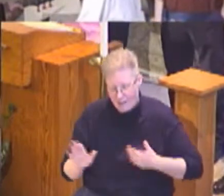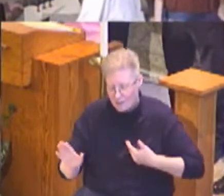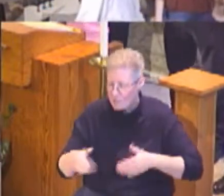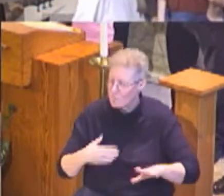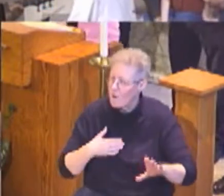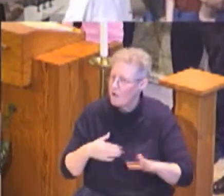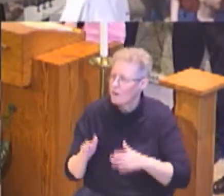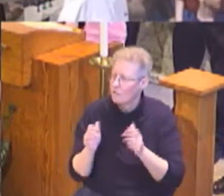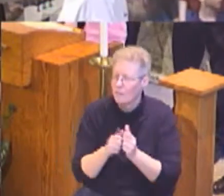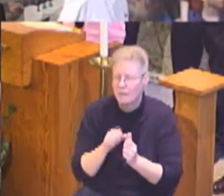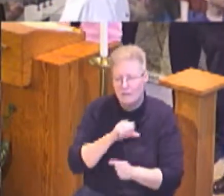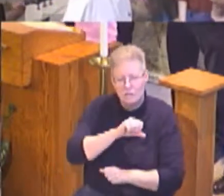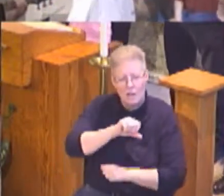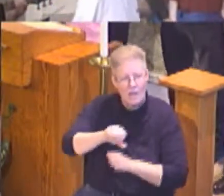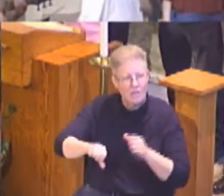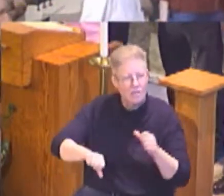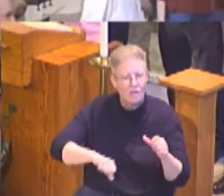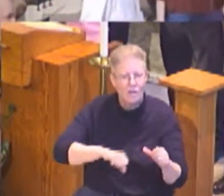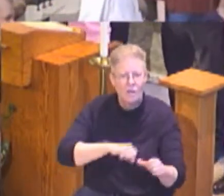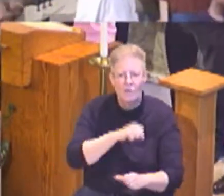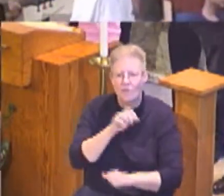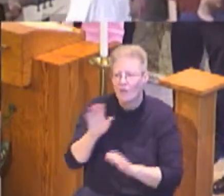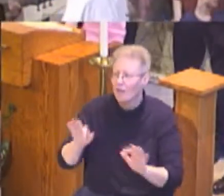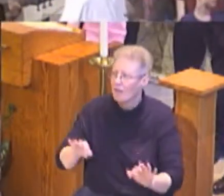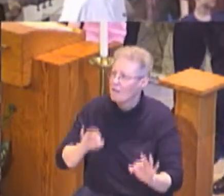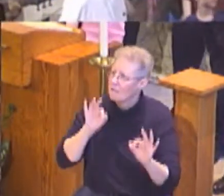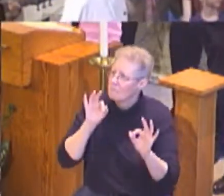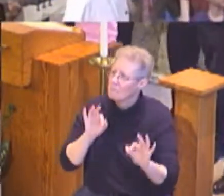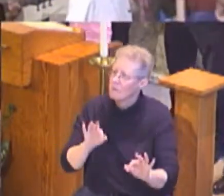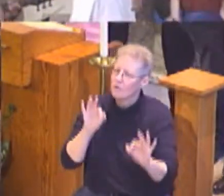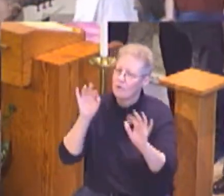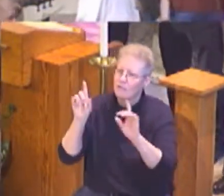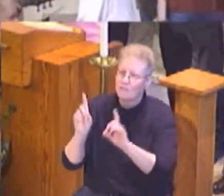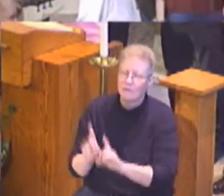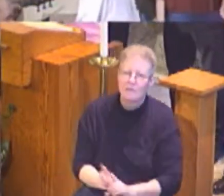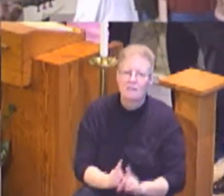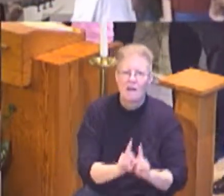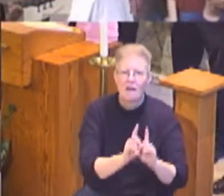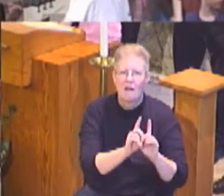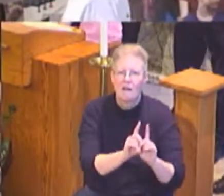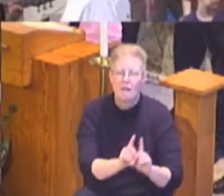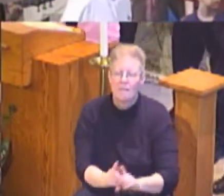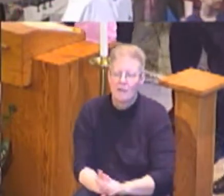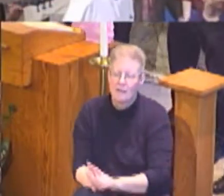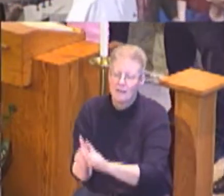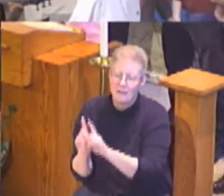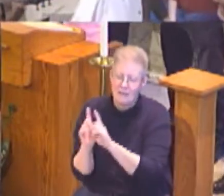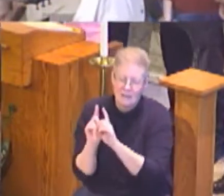Perfect time.